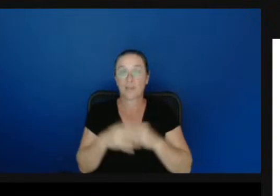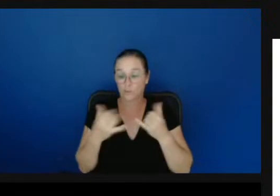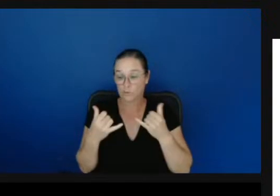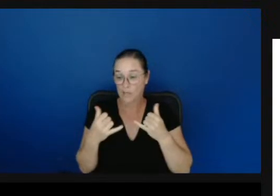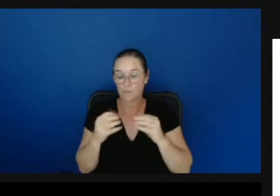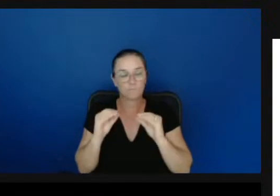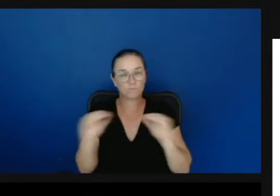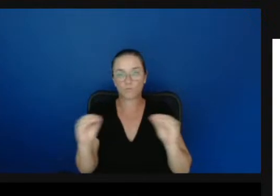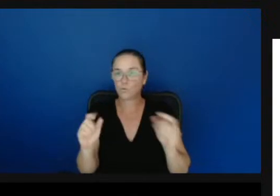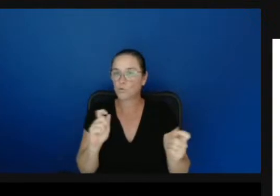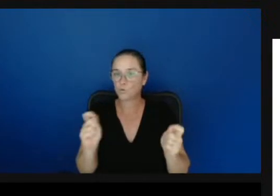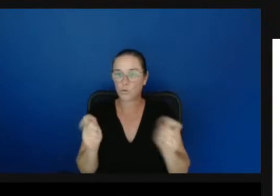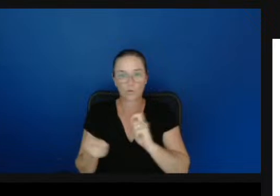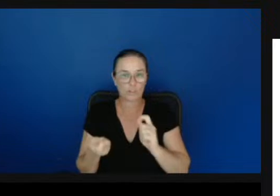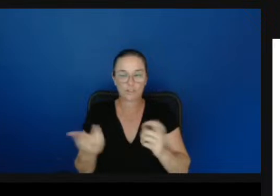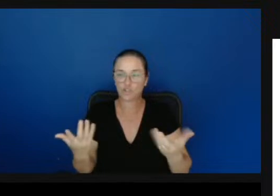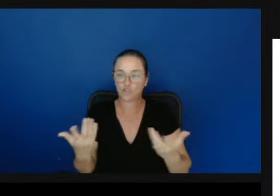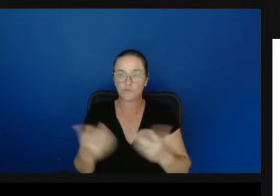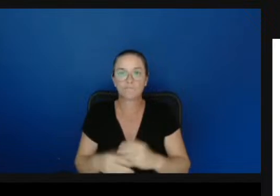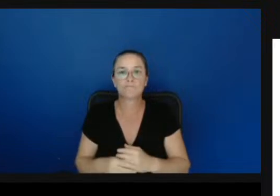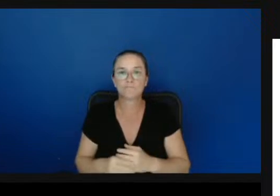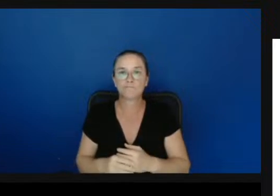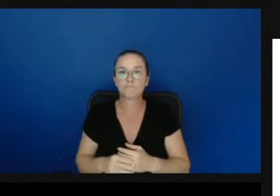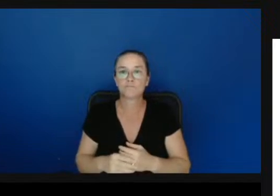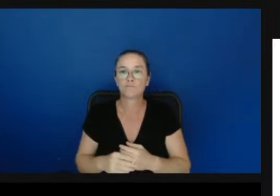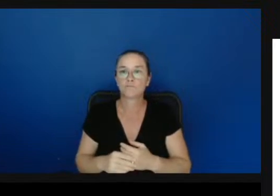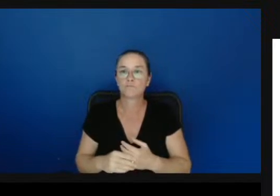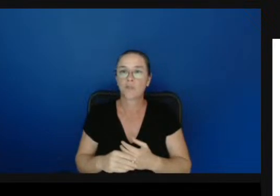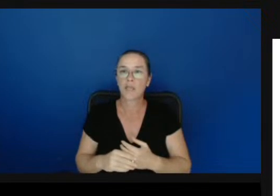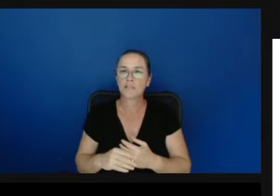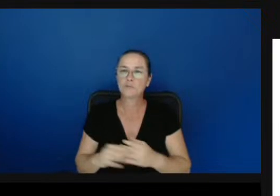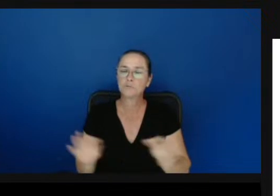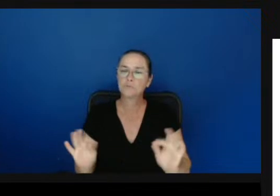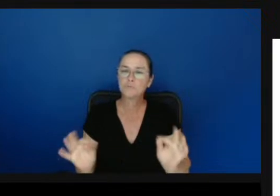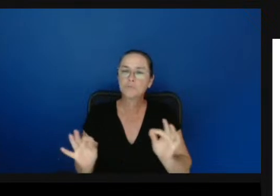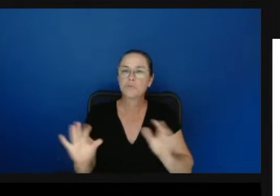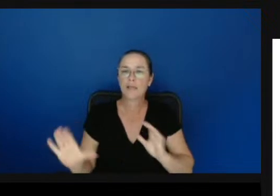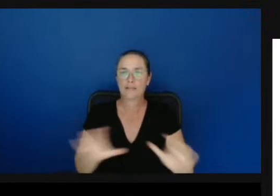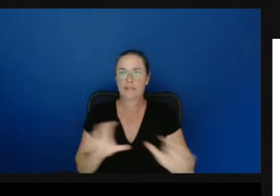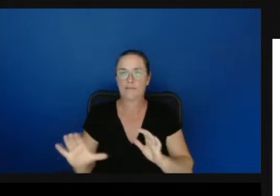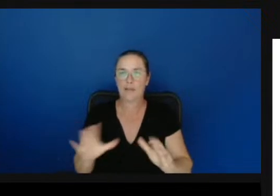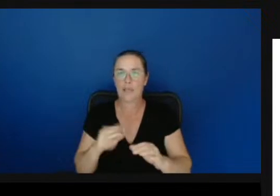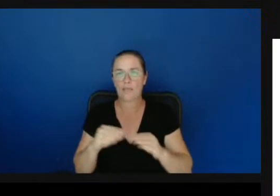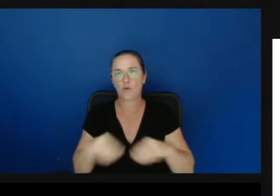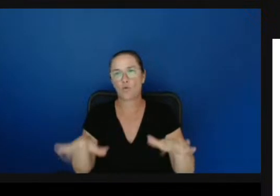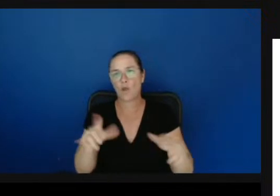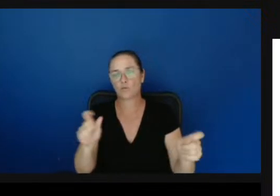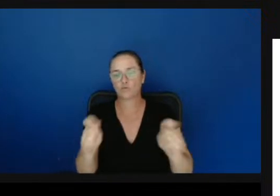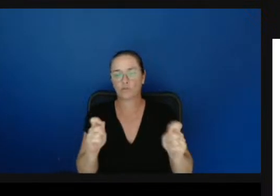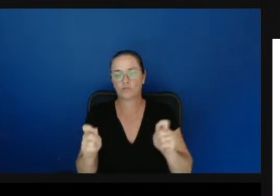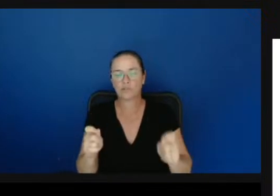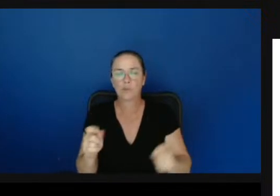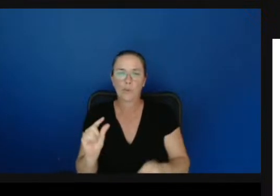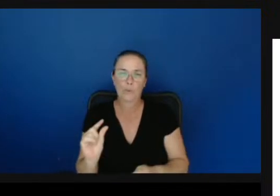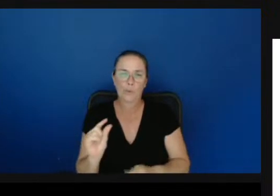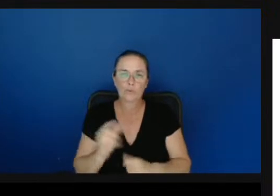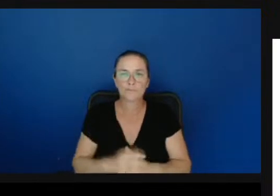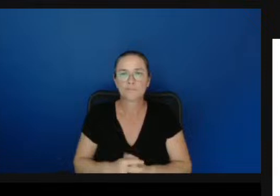significant changes and minor activity and deformation continuing is the official headline.